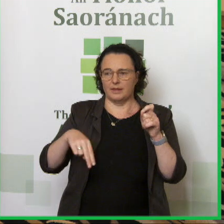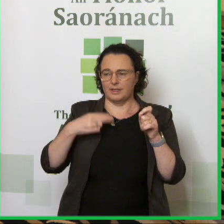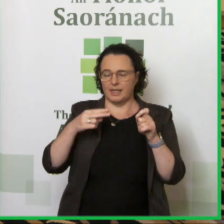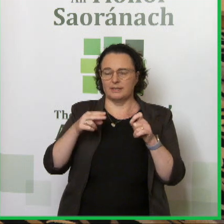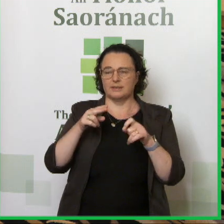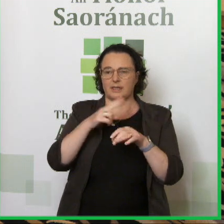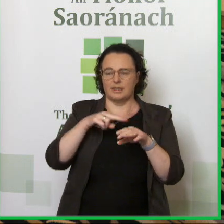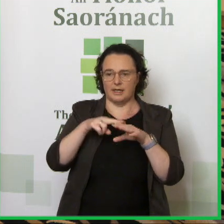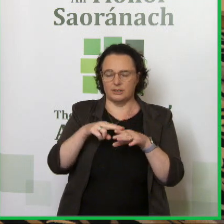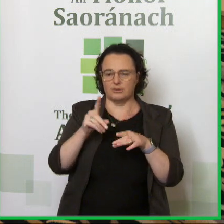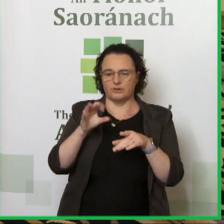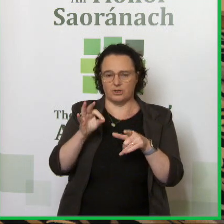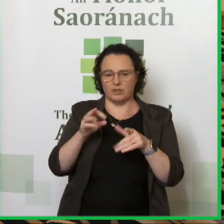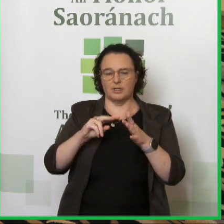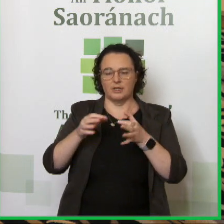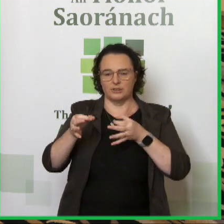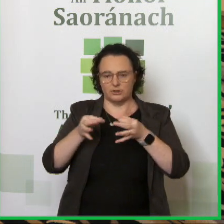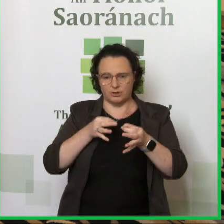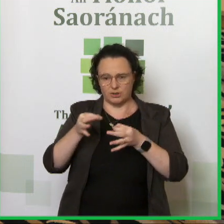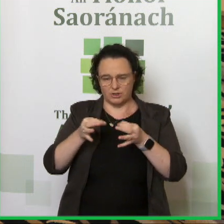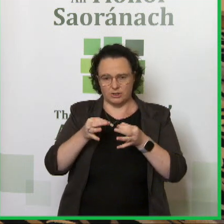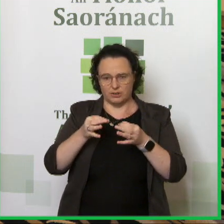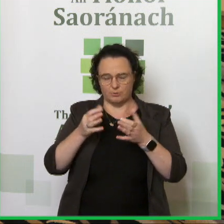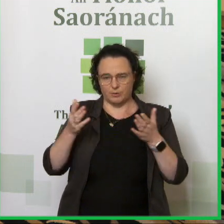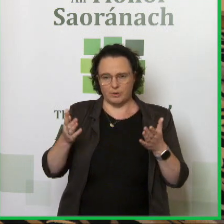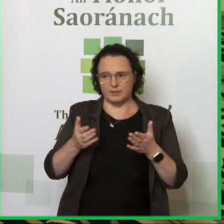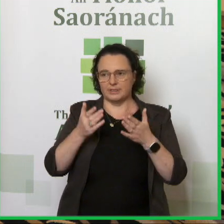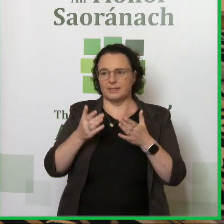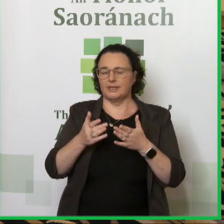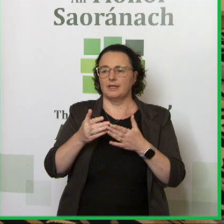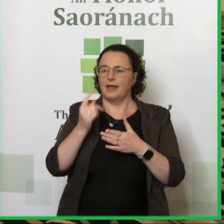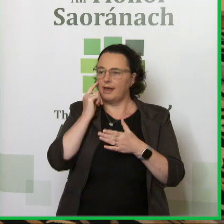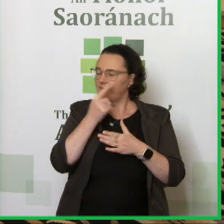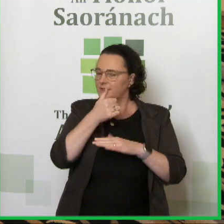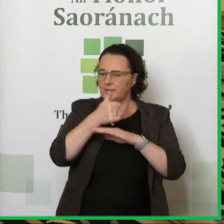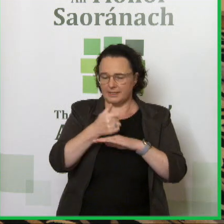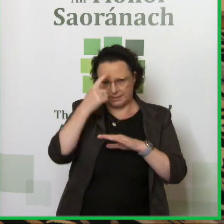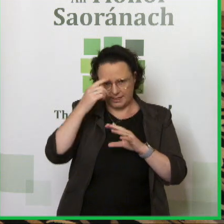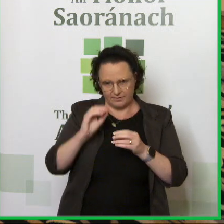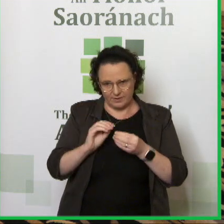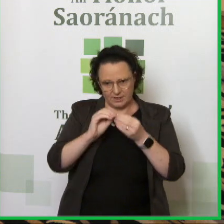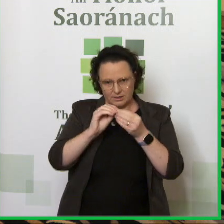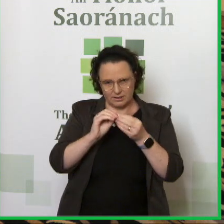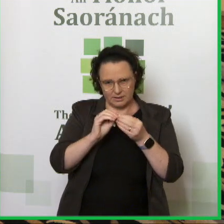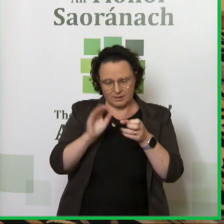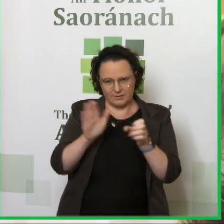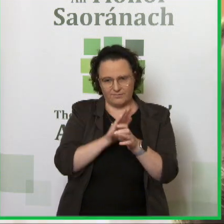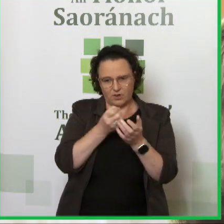drug strategy should incentivize and promote evidence-based innovations. Just that entire